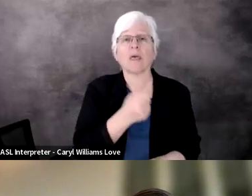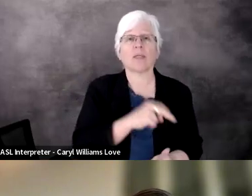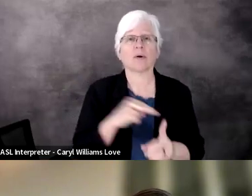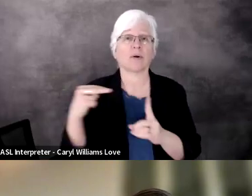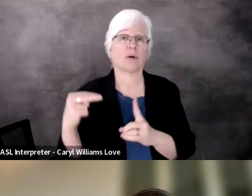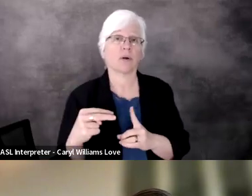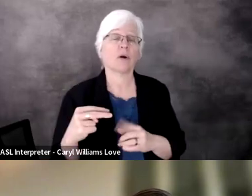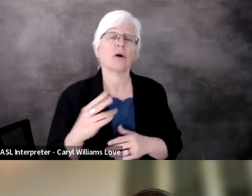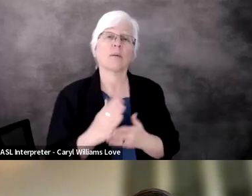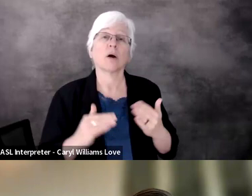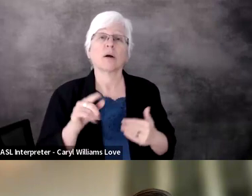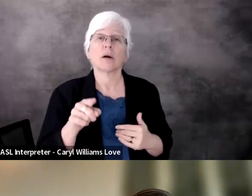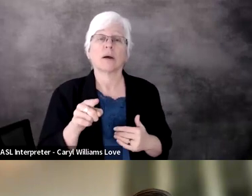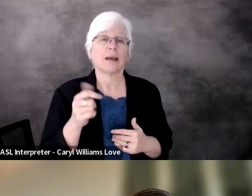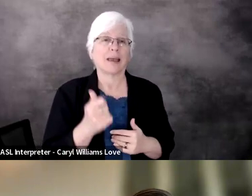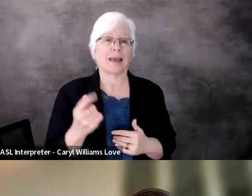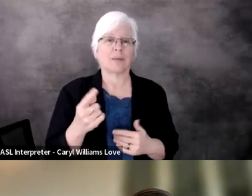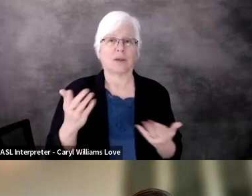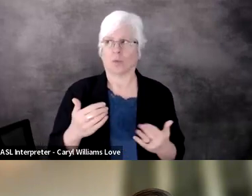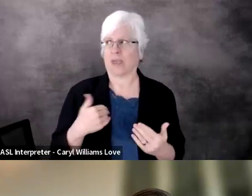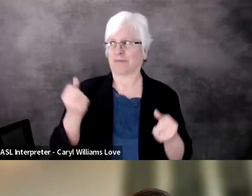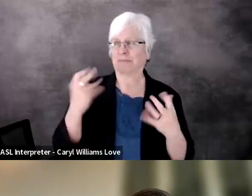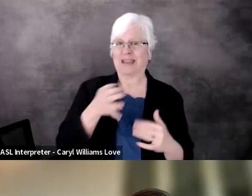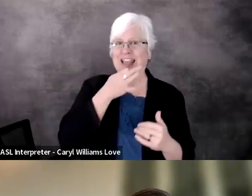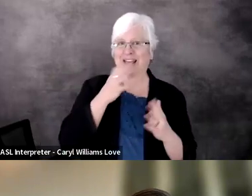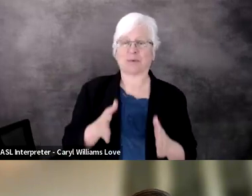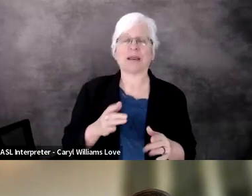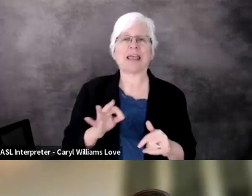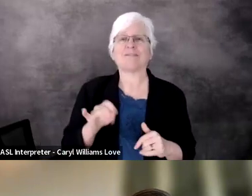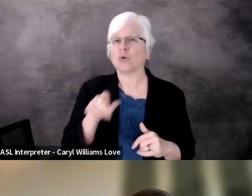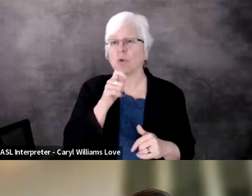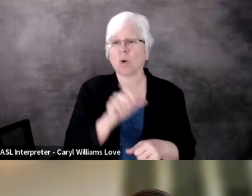think for anyone on the call, I know we have a lot of experts here, but people who don't work in SUD,